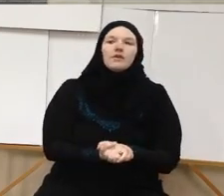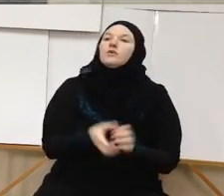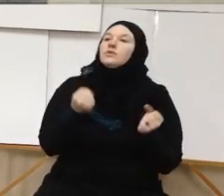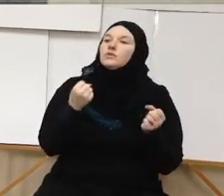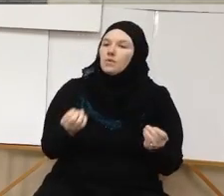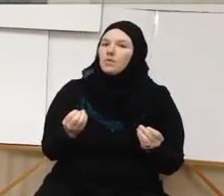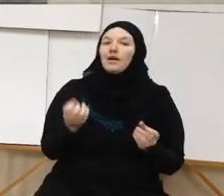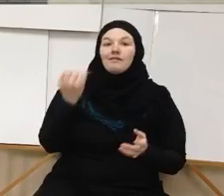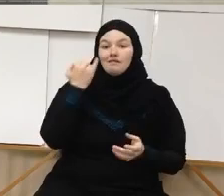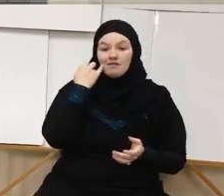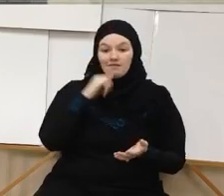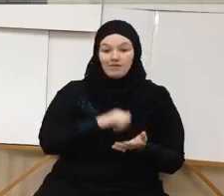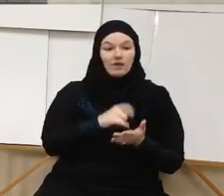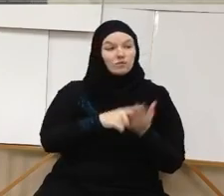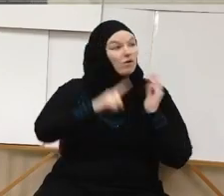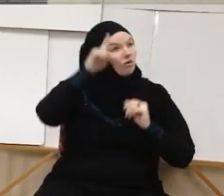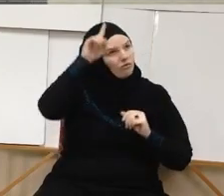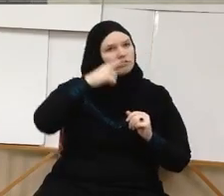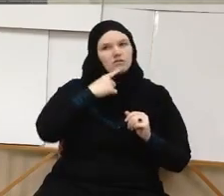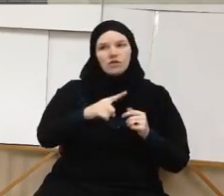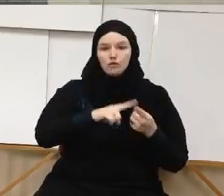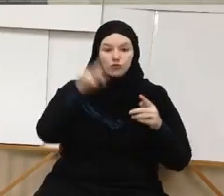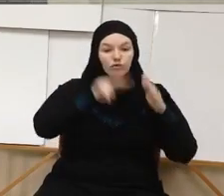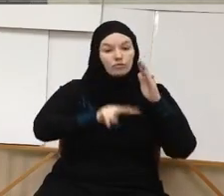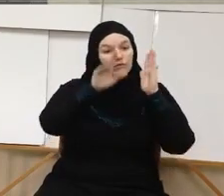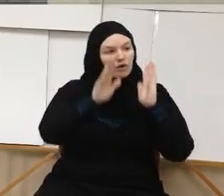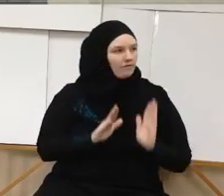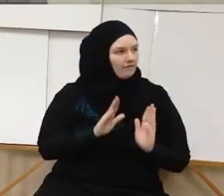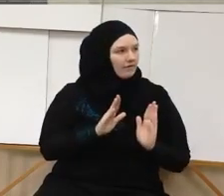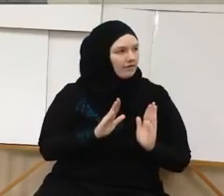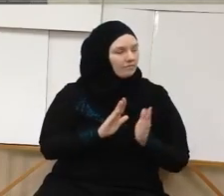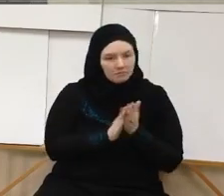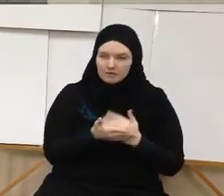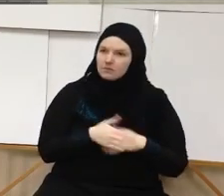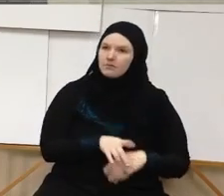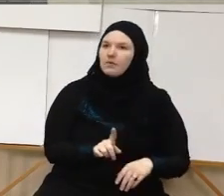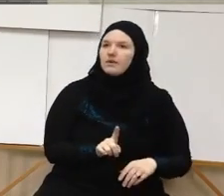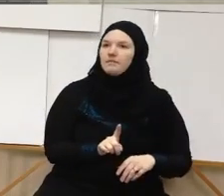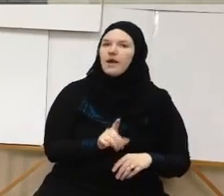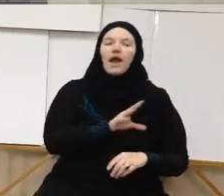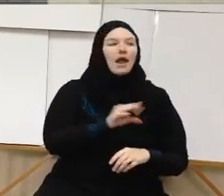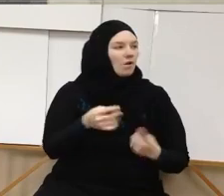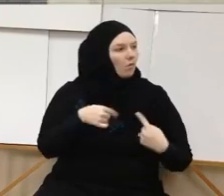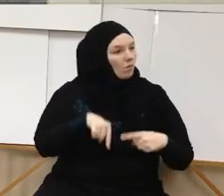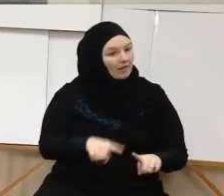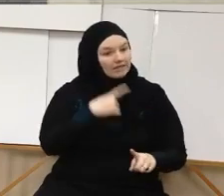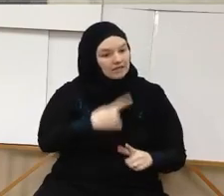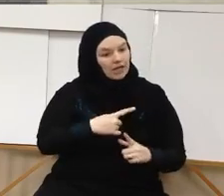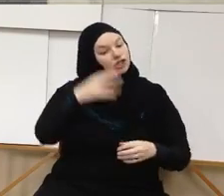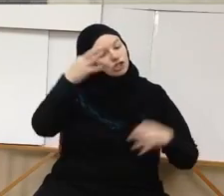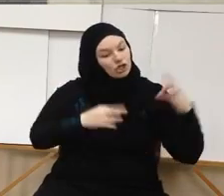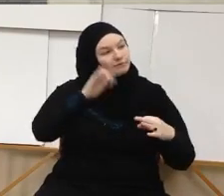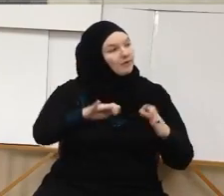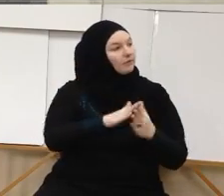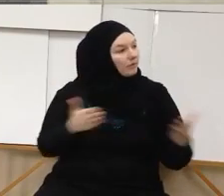So if this is what Allah says to the Prophet sallallahu alaihi wasallam, and while he is saying judge by the